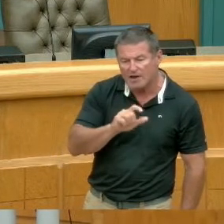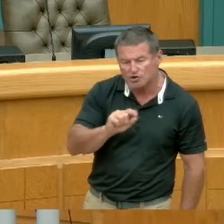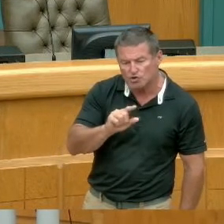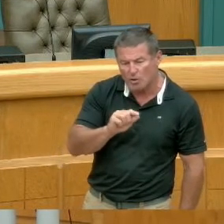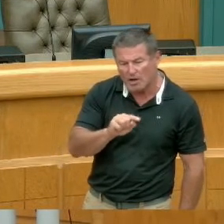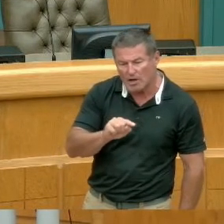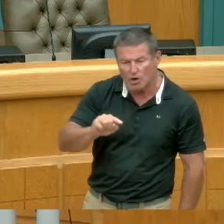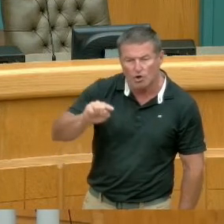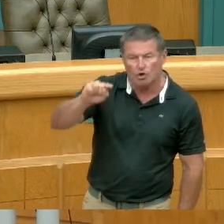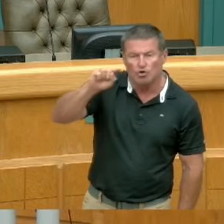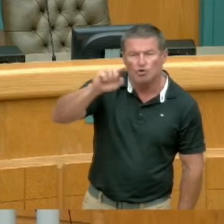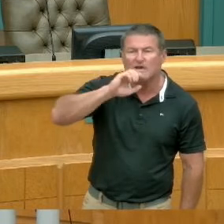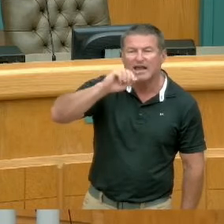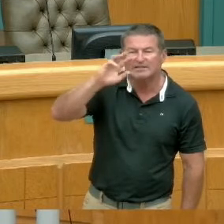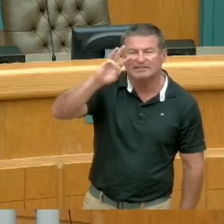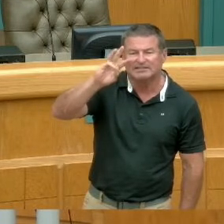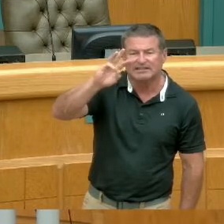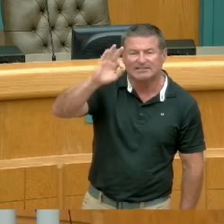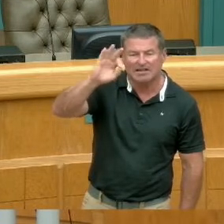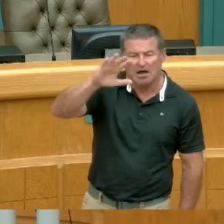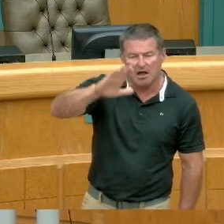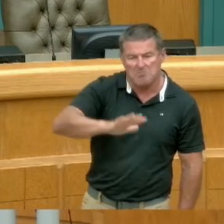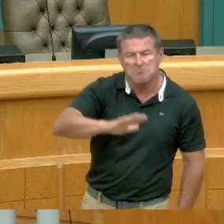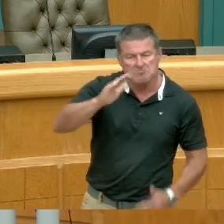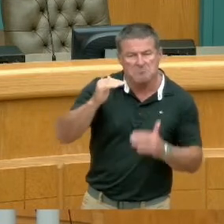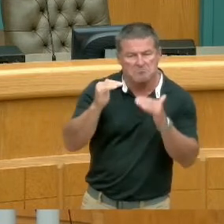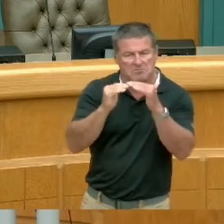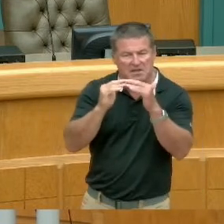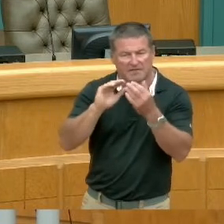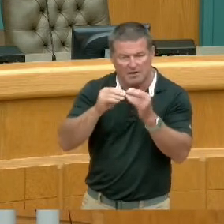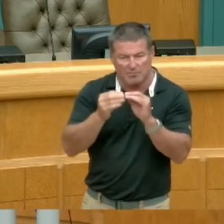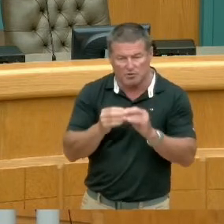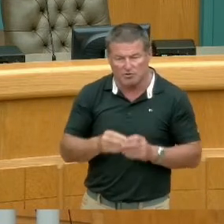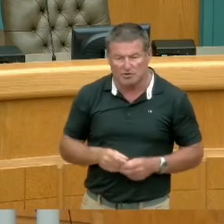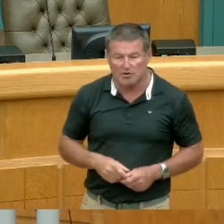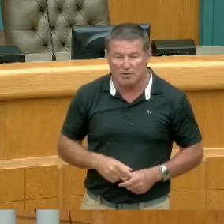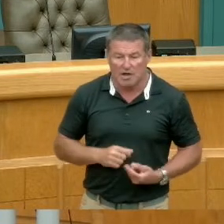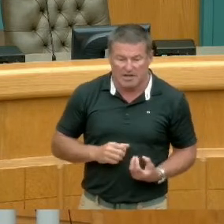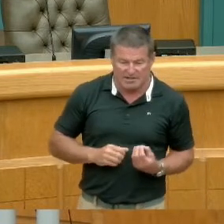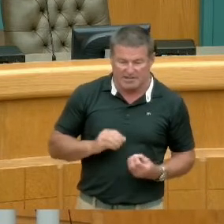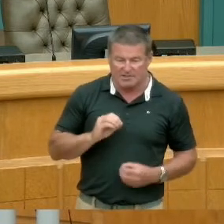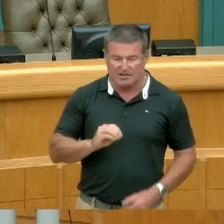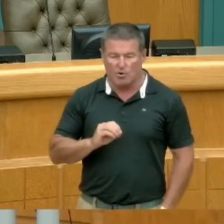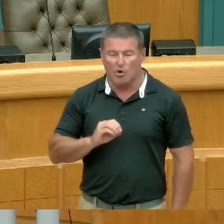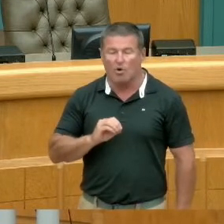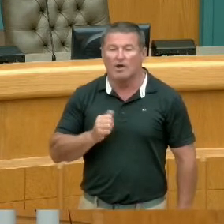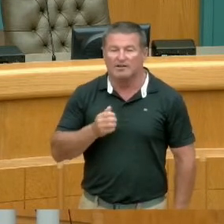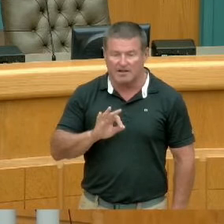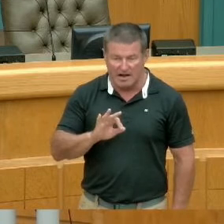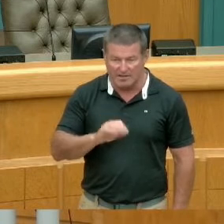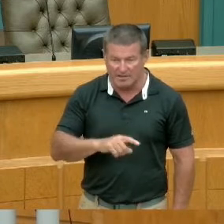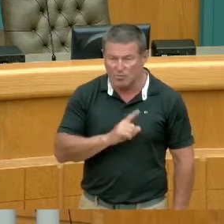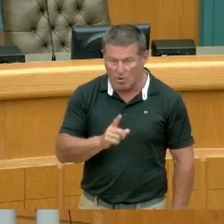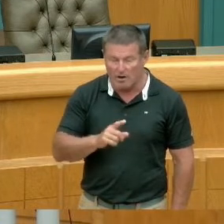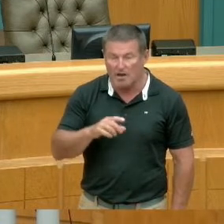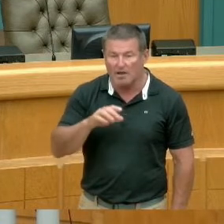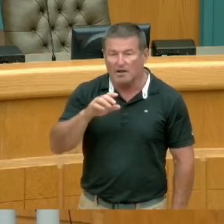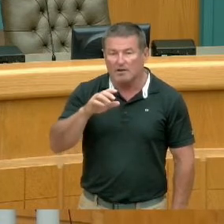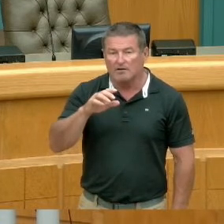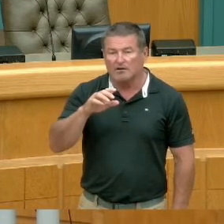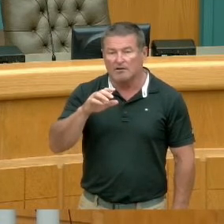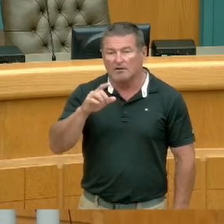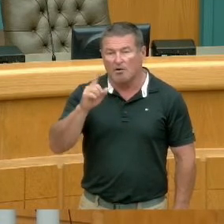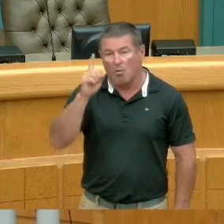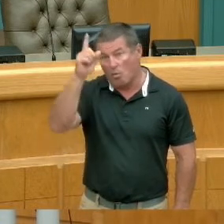69-year-old bracket. But there's some in the 0 to 19. We have 6 in the 80 to 89-year-old category and 1 in the